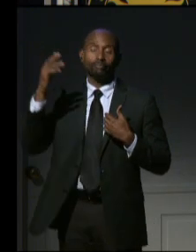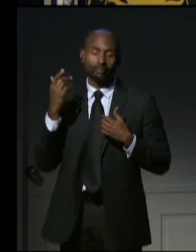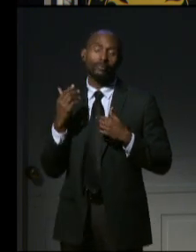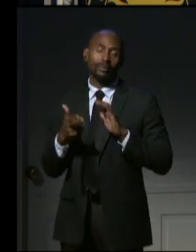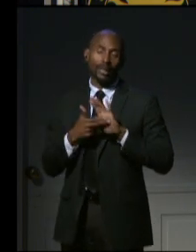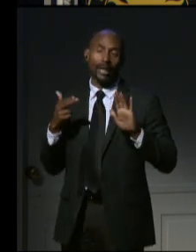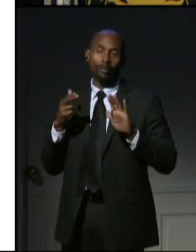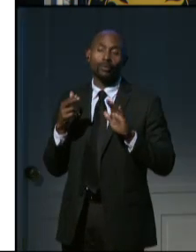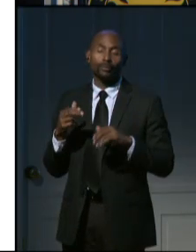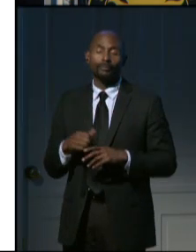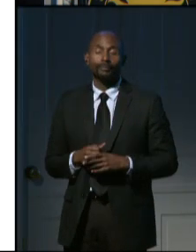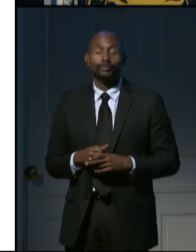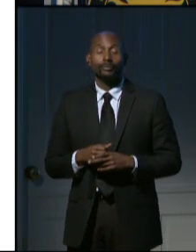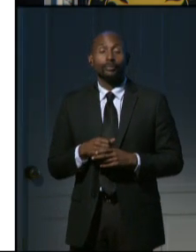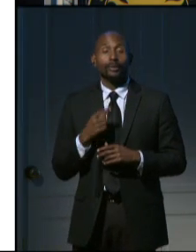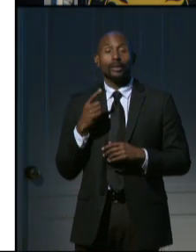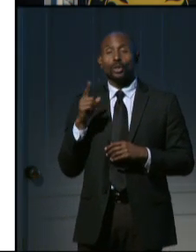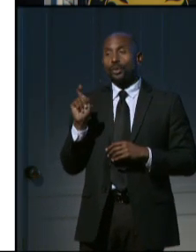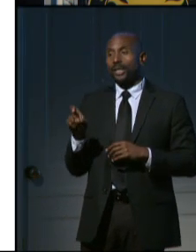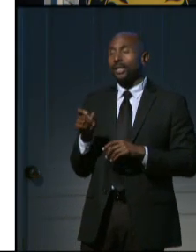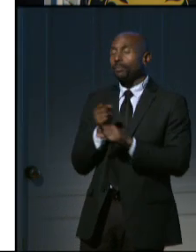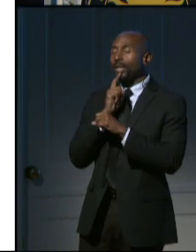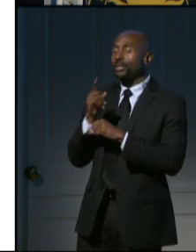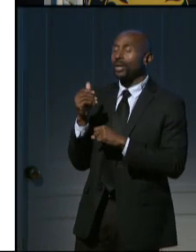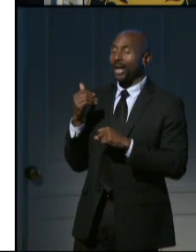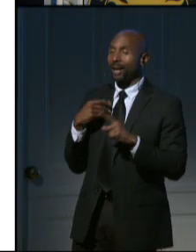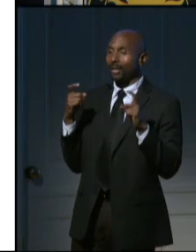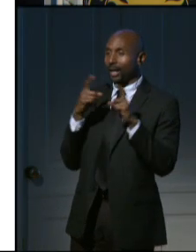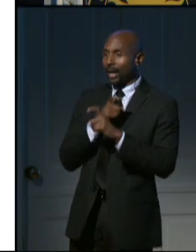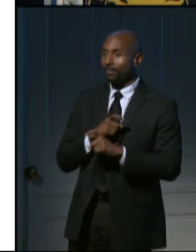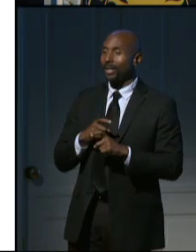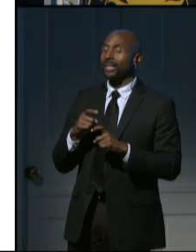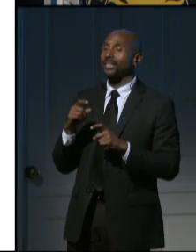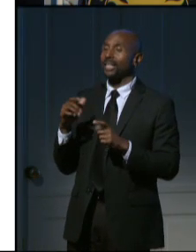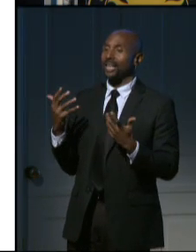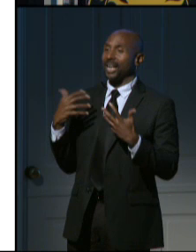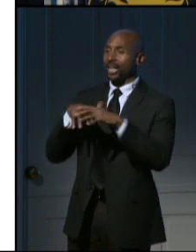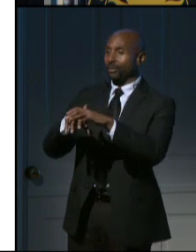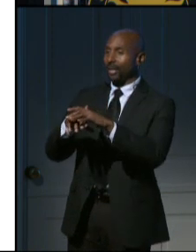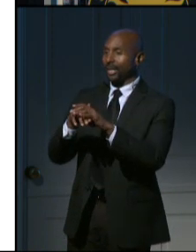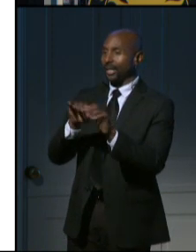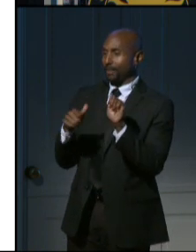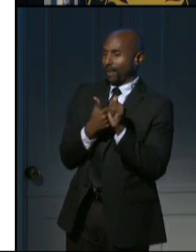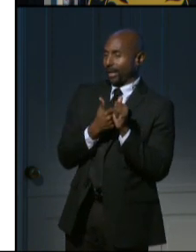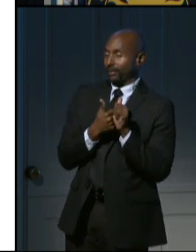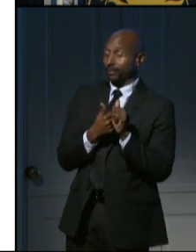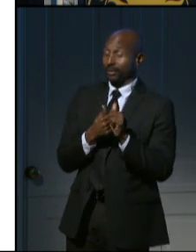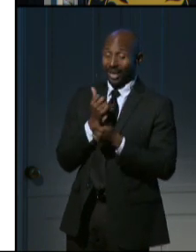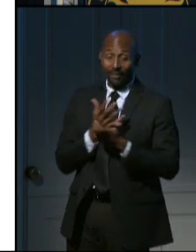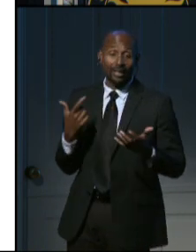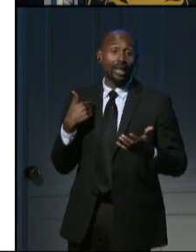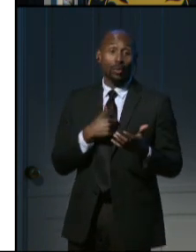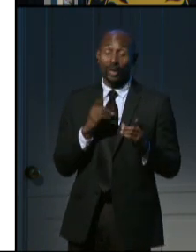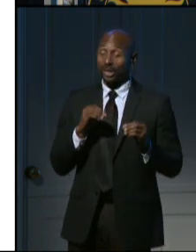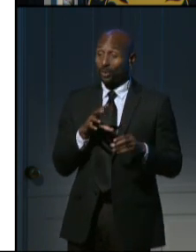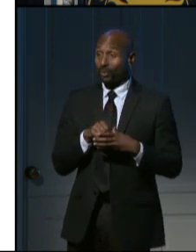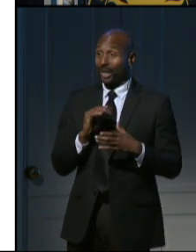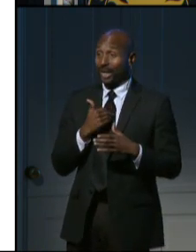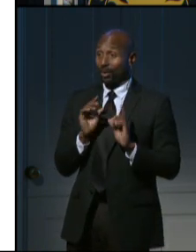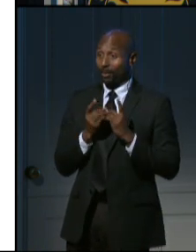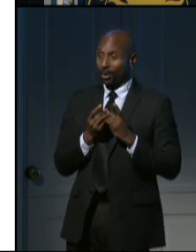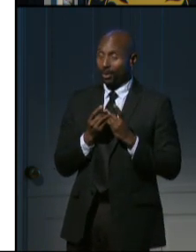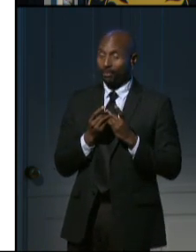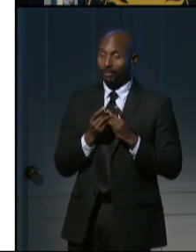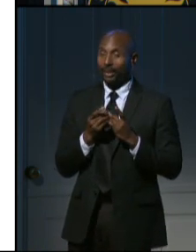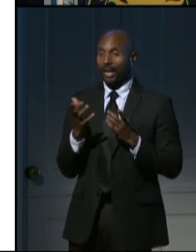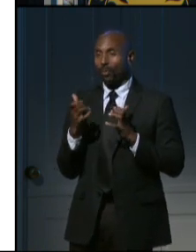constantly create, you need a flexible and integrated back end. I show this because every single thing we do within our department, I wanted to